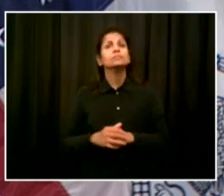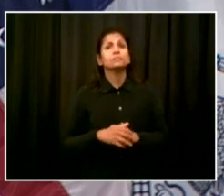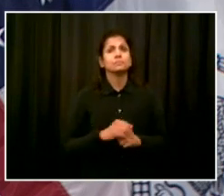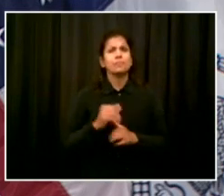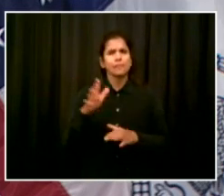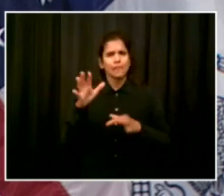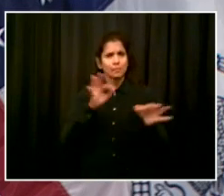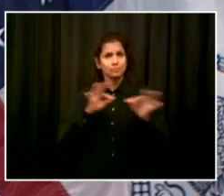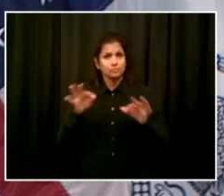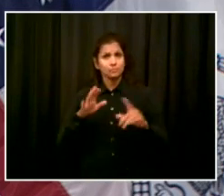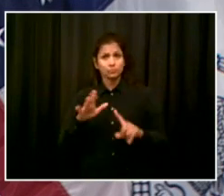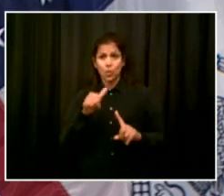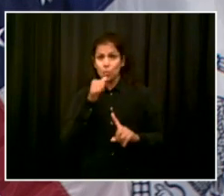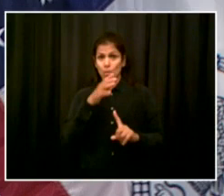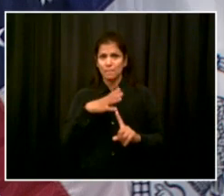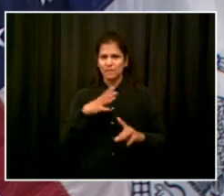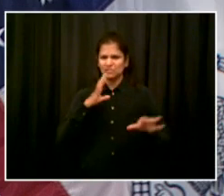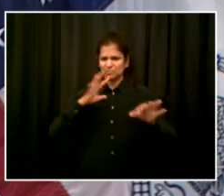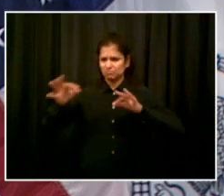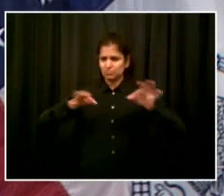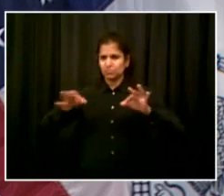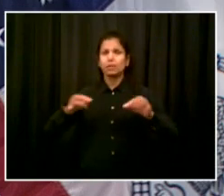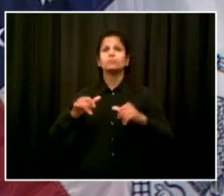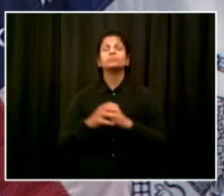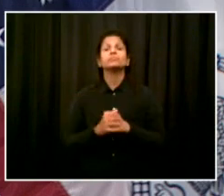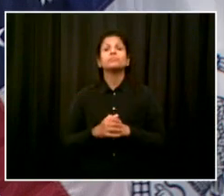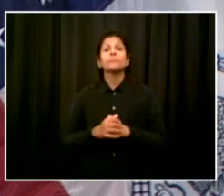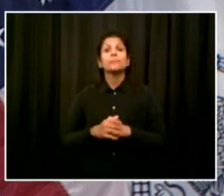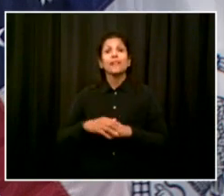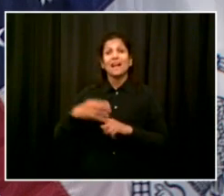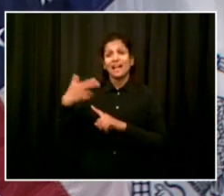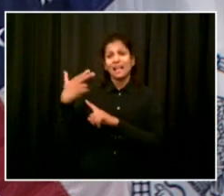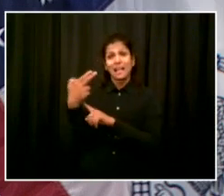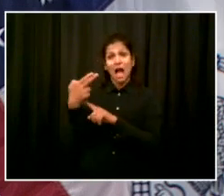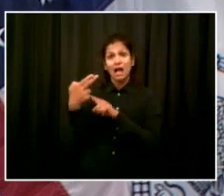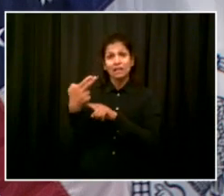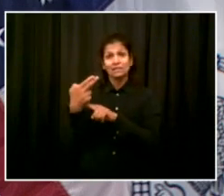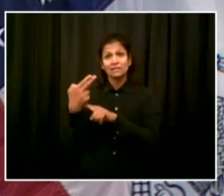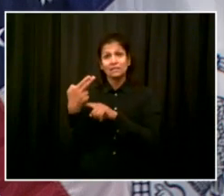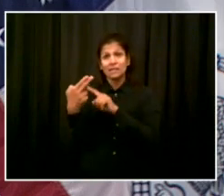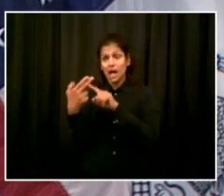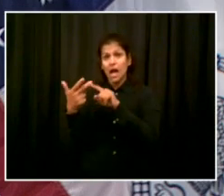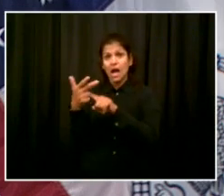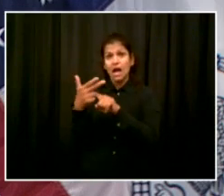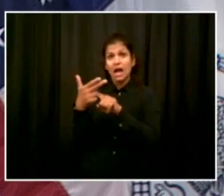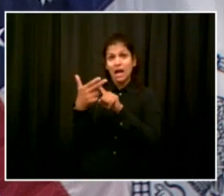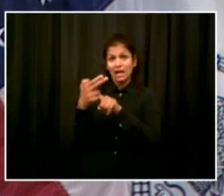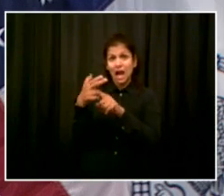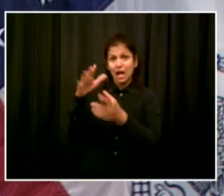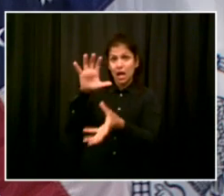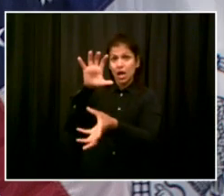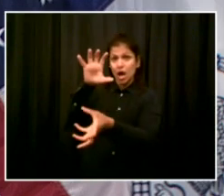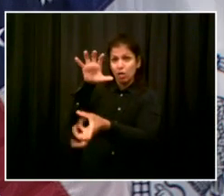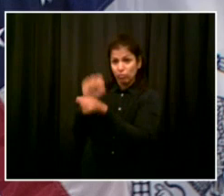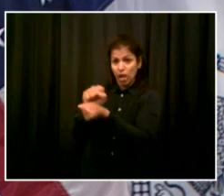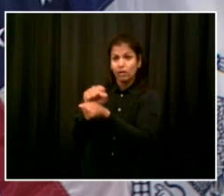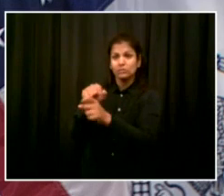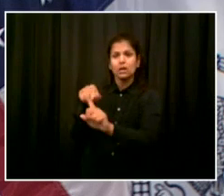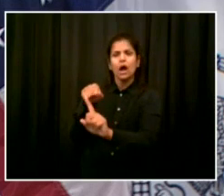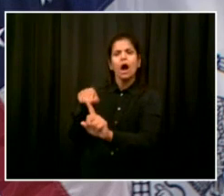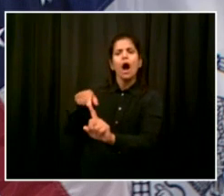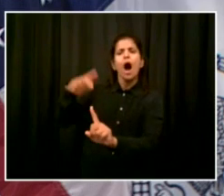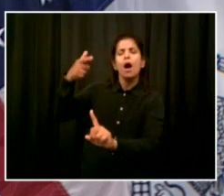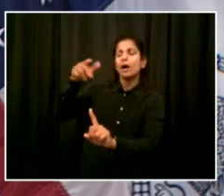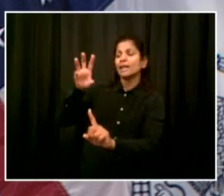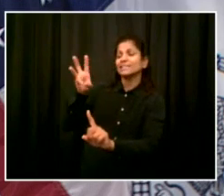like you are saying that it's not just a question of the arrest, but what happens after an arrest